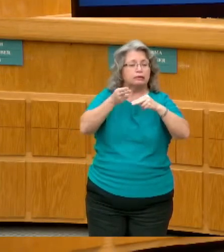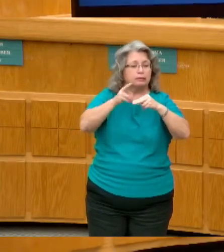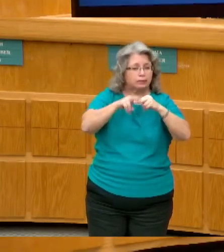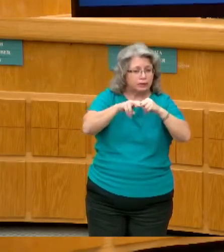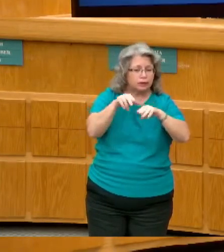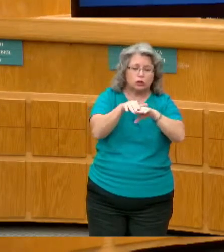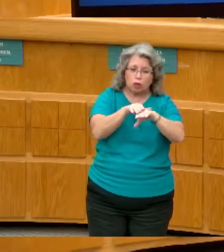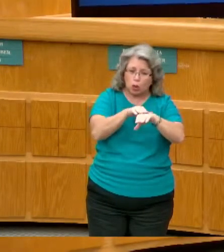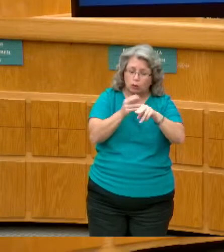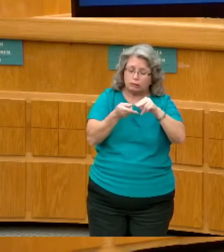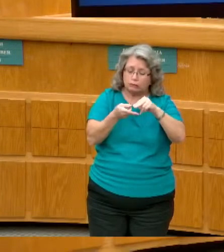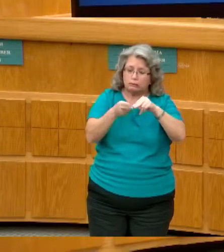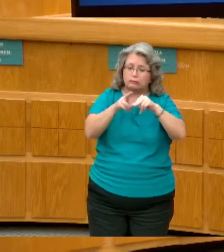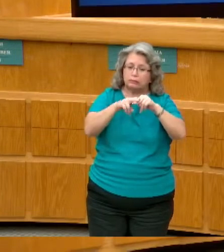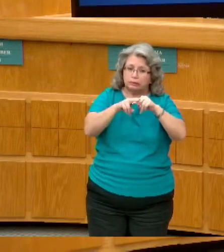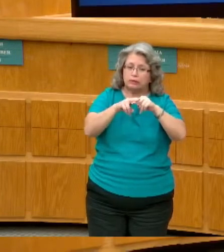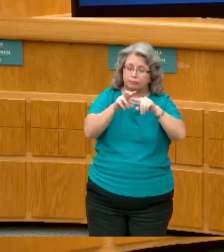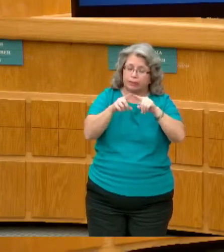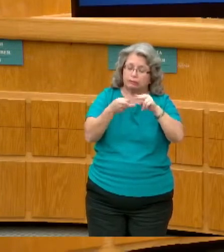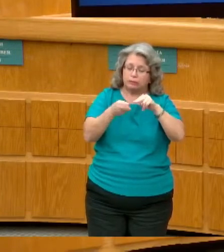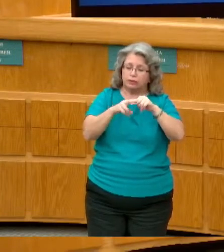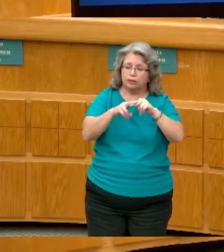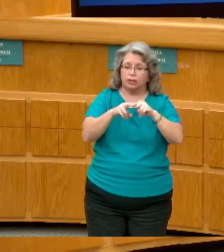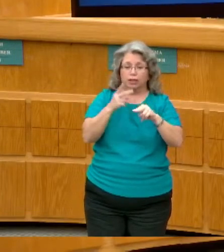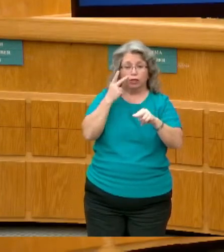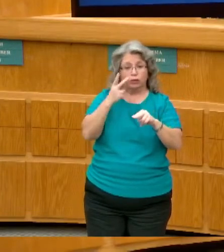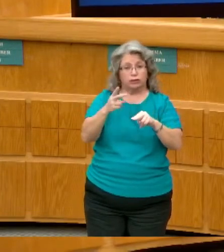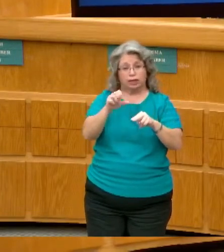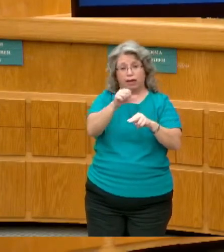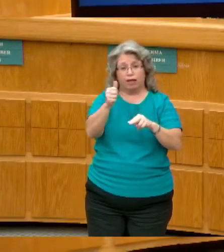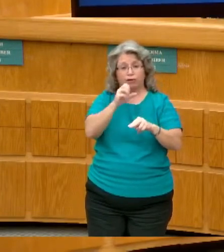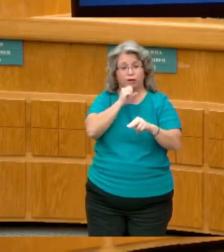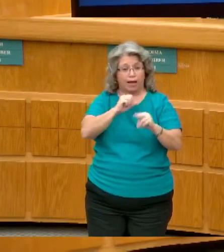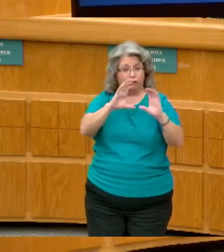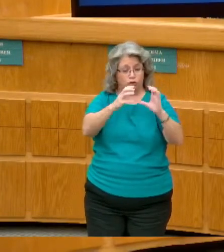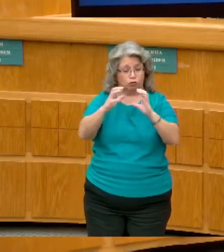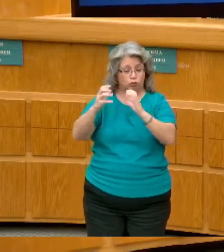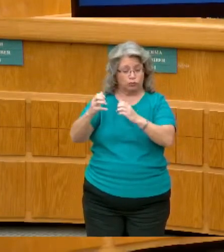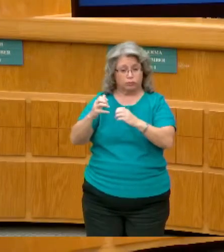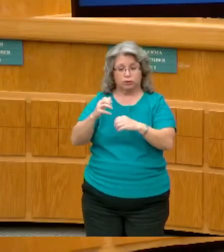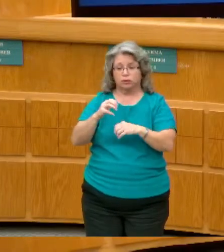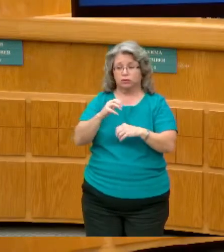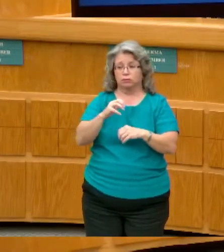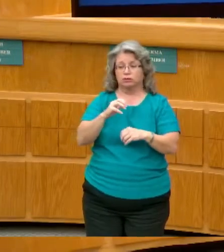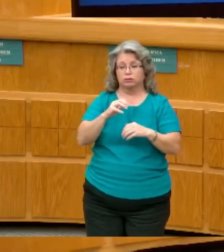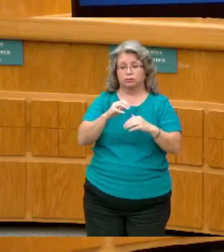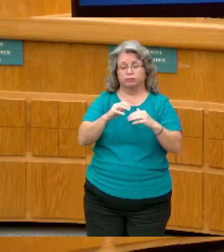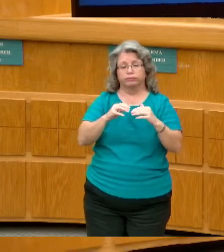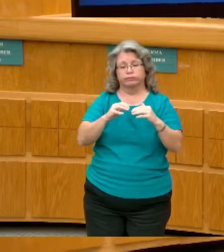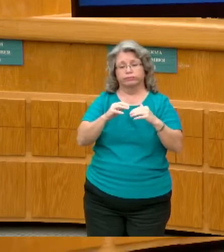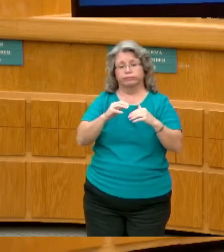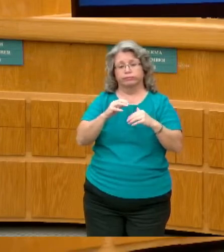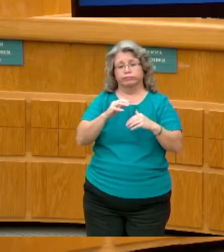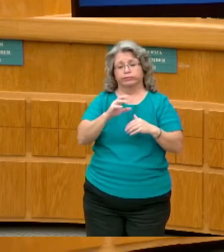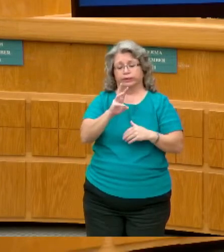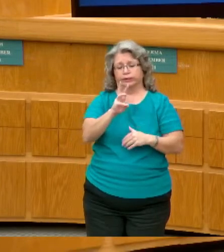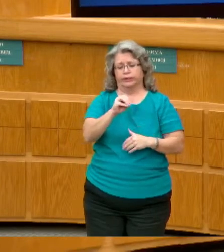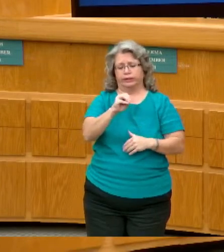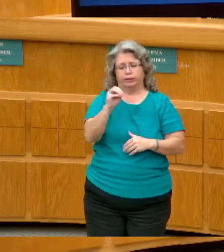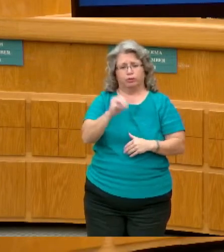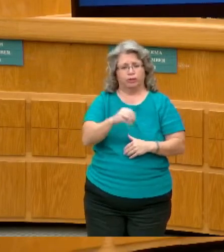if you look at the other age categories for those 5 years of age and older, 60%, for those 12 years and